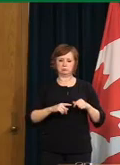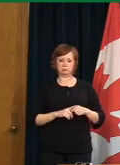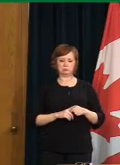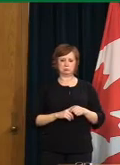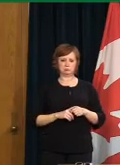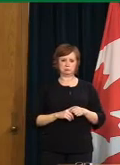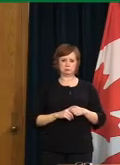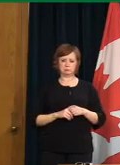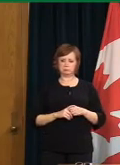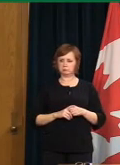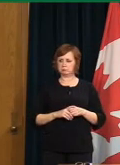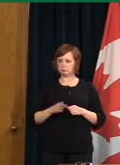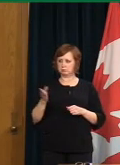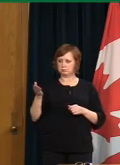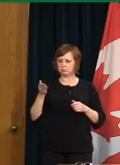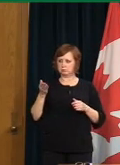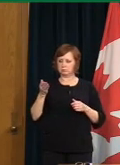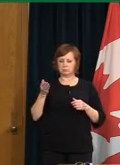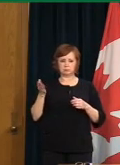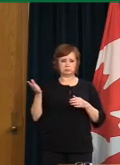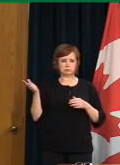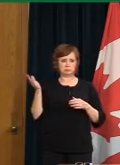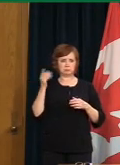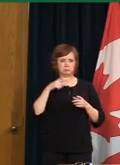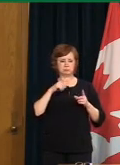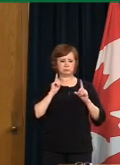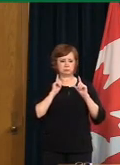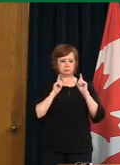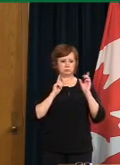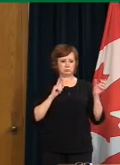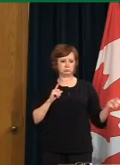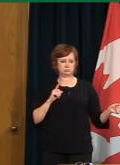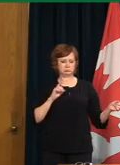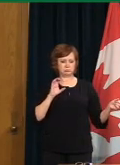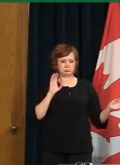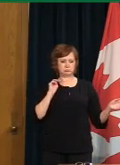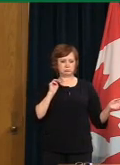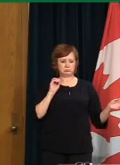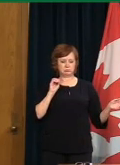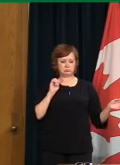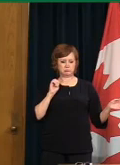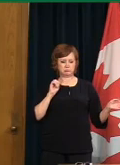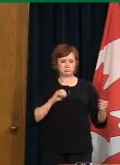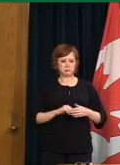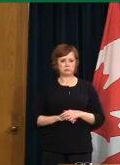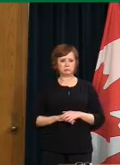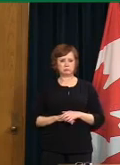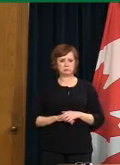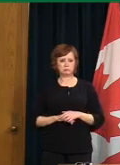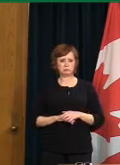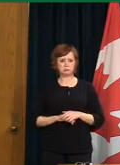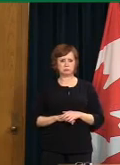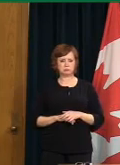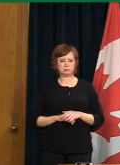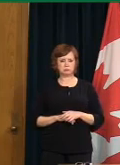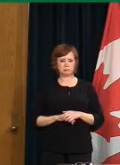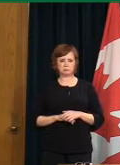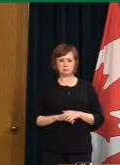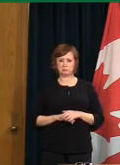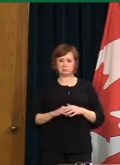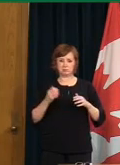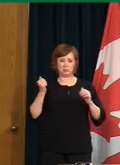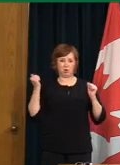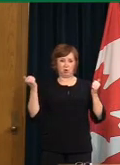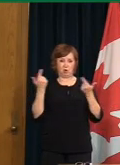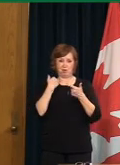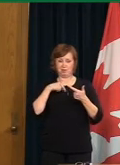low. We'll take our. It's a good example, and I would hope that this is exactly what is on everyone's mind in this